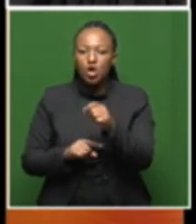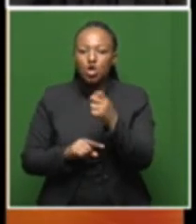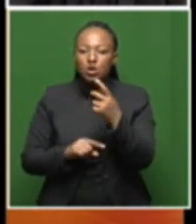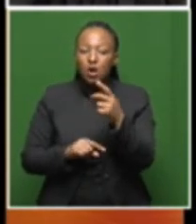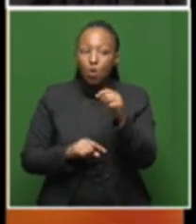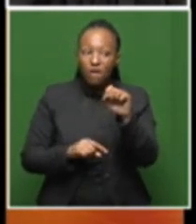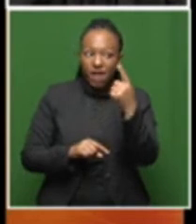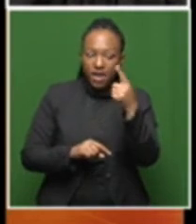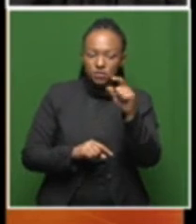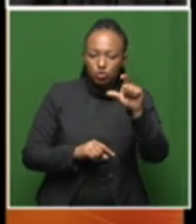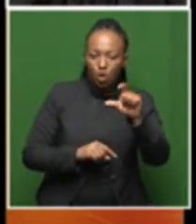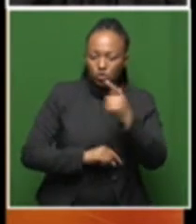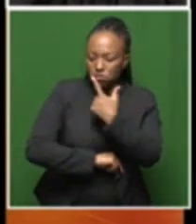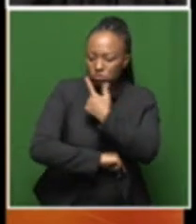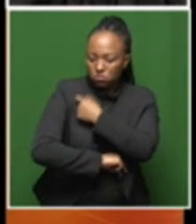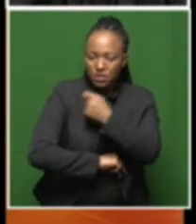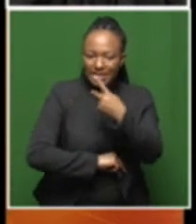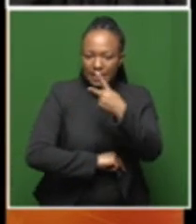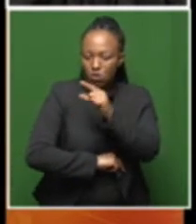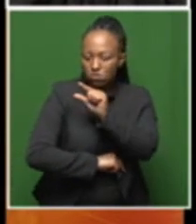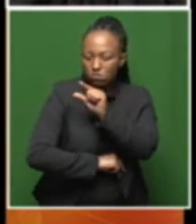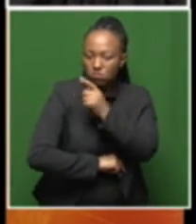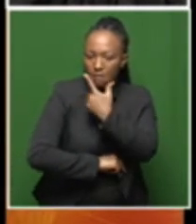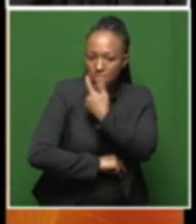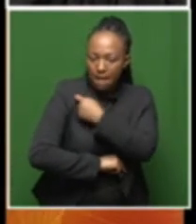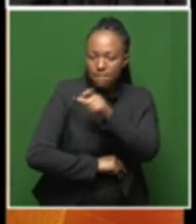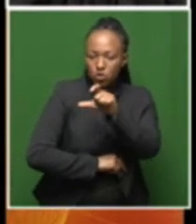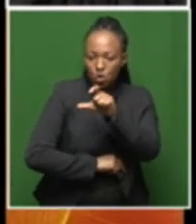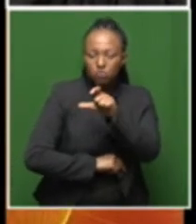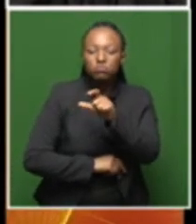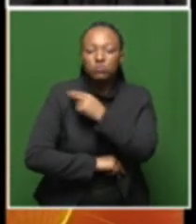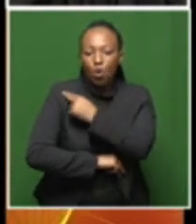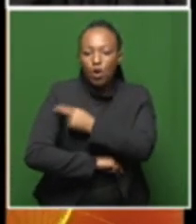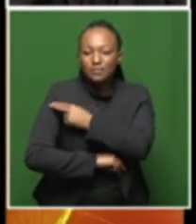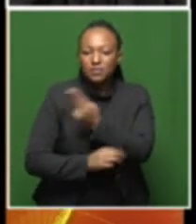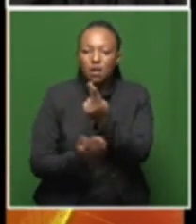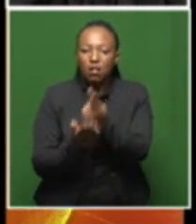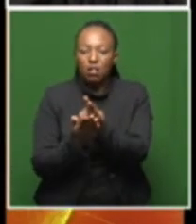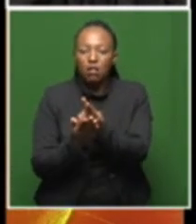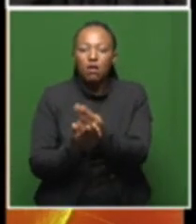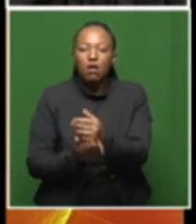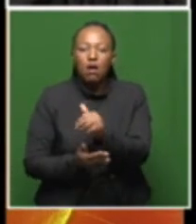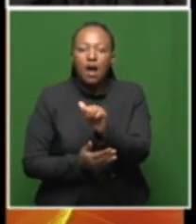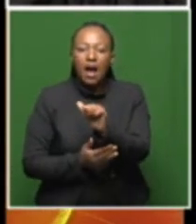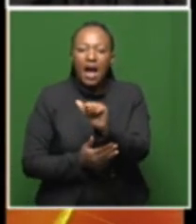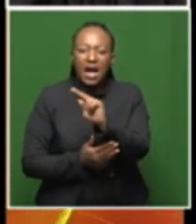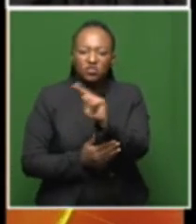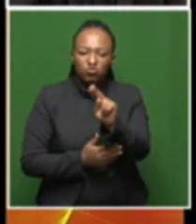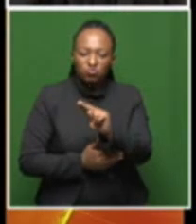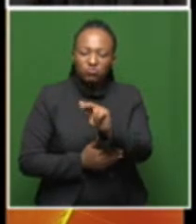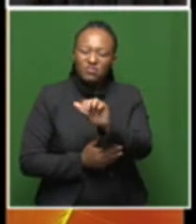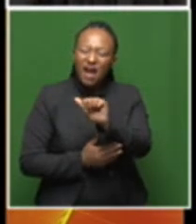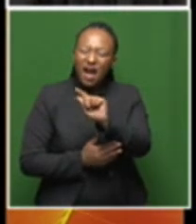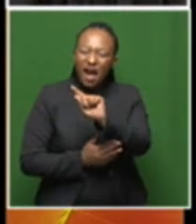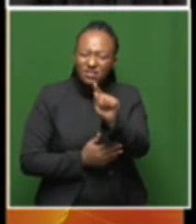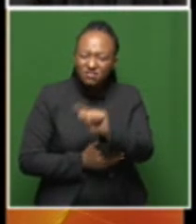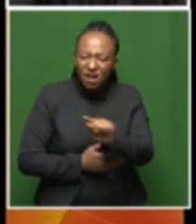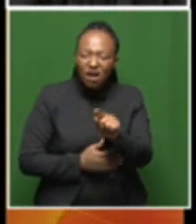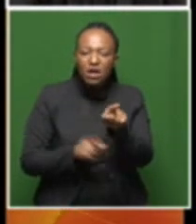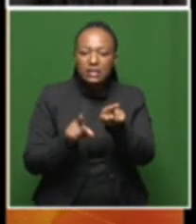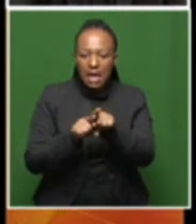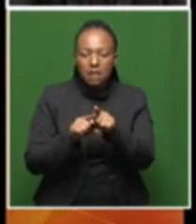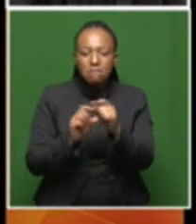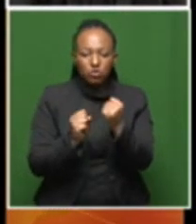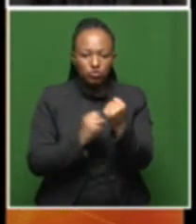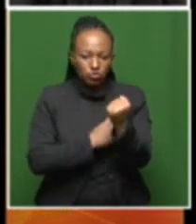doses, yeah, on the hospitalization. We also seen that the AstraZeneca is more effective against the Delta variant than